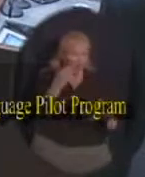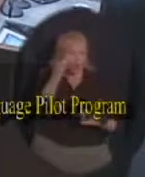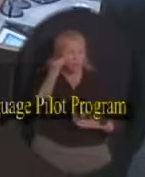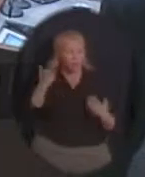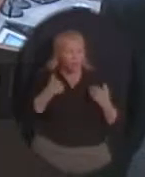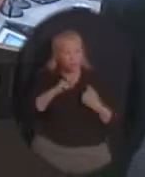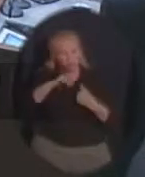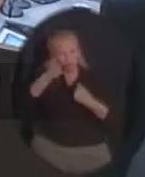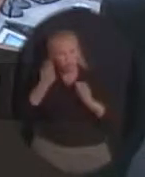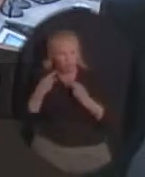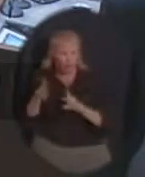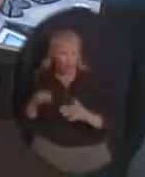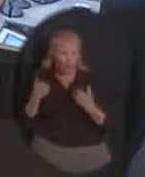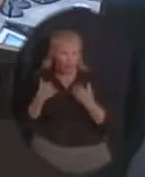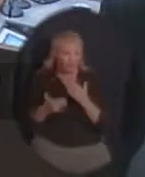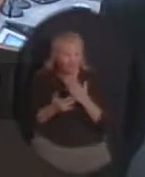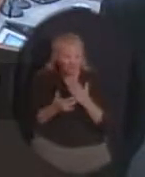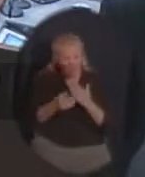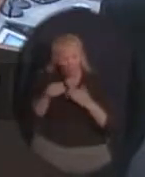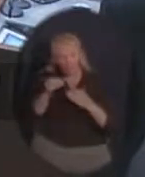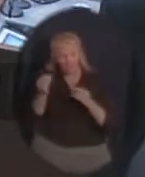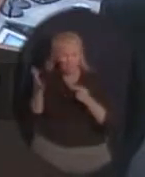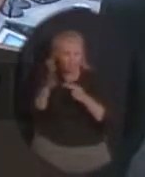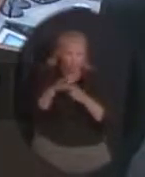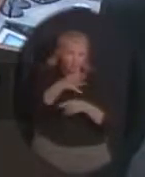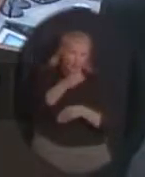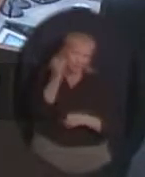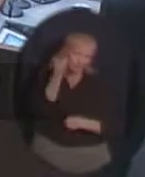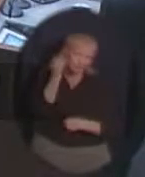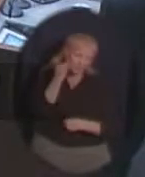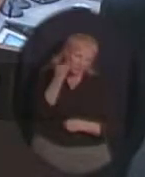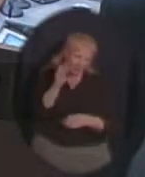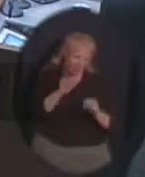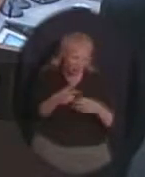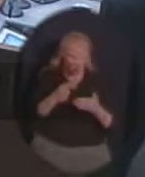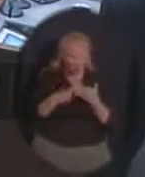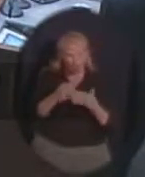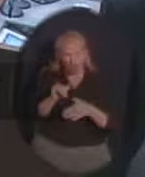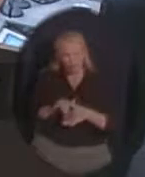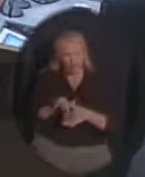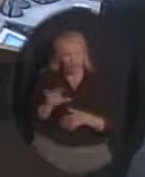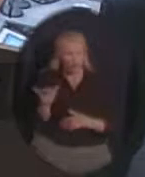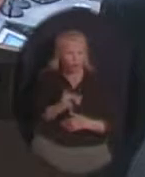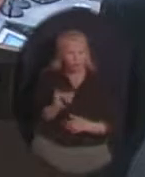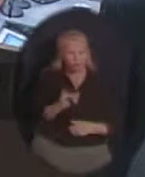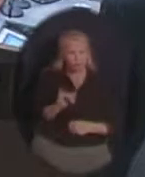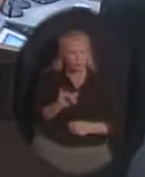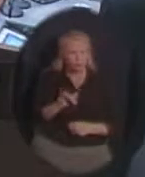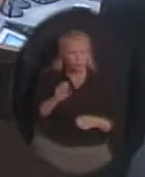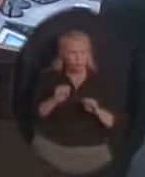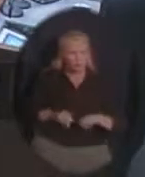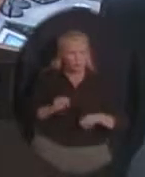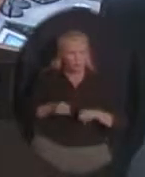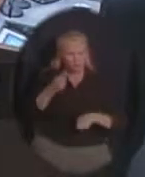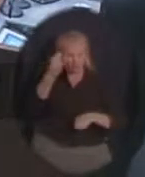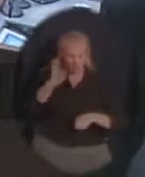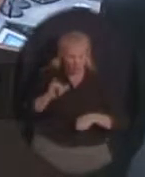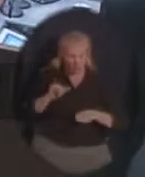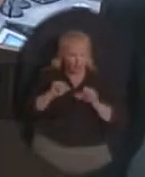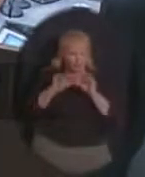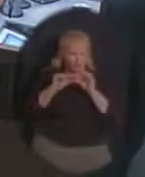to have technology exposure and experience. Can you reflect that, and also the ability for that